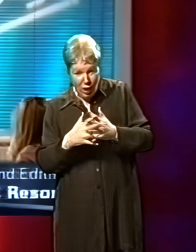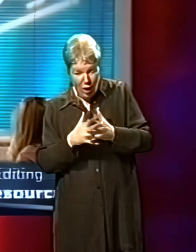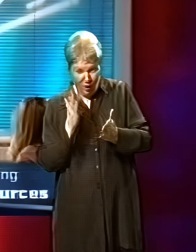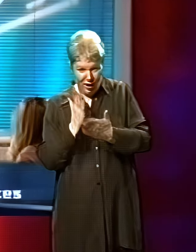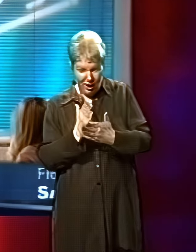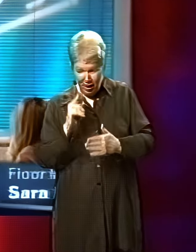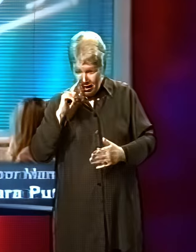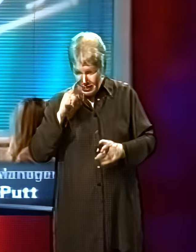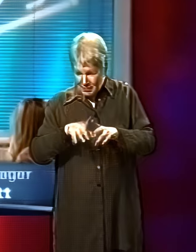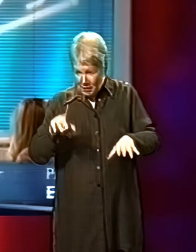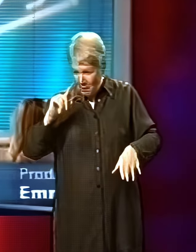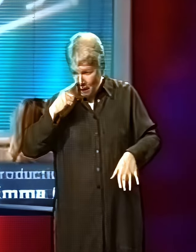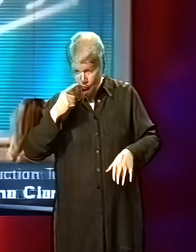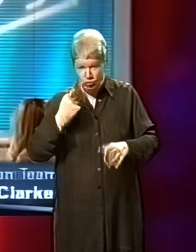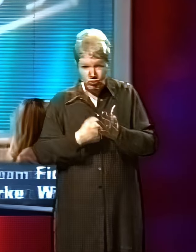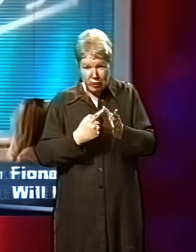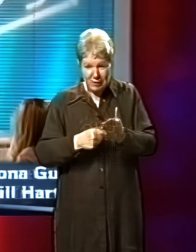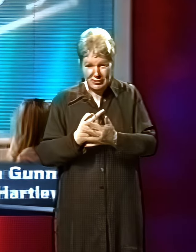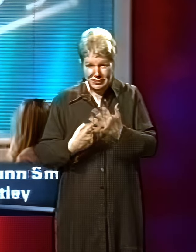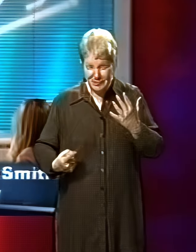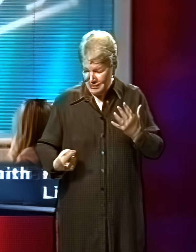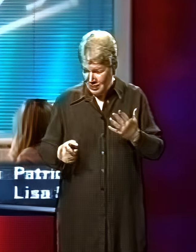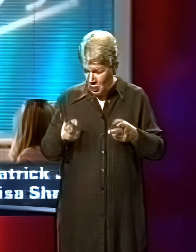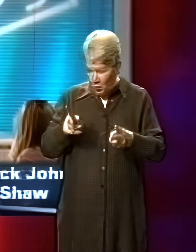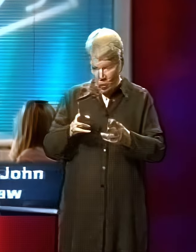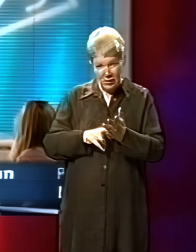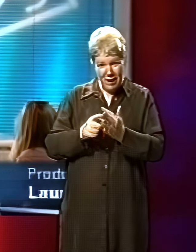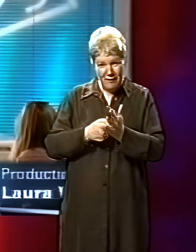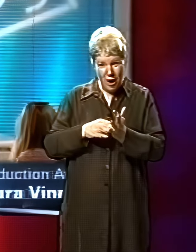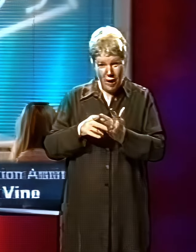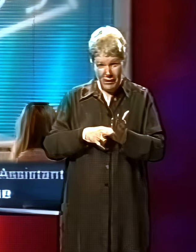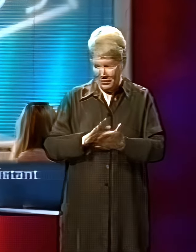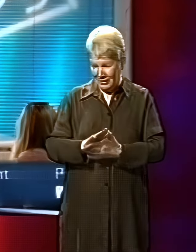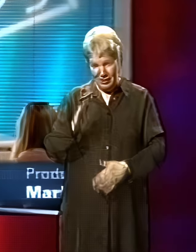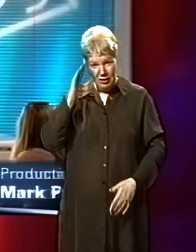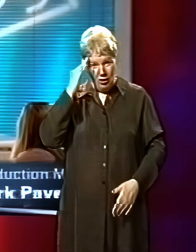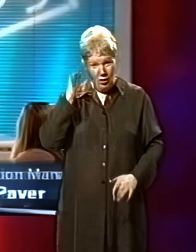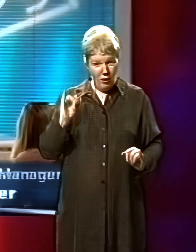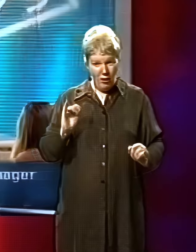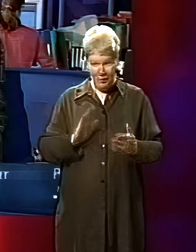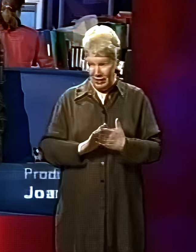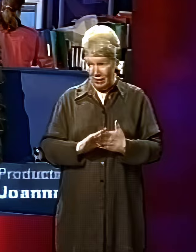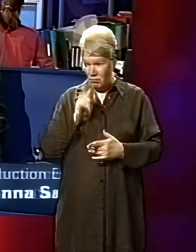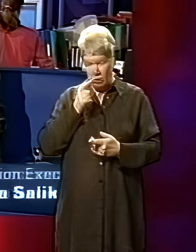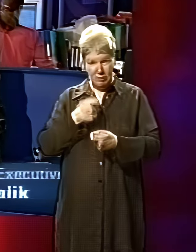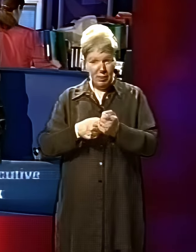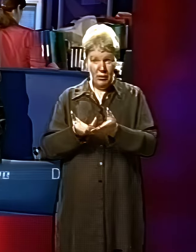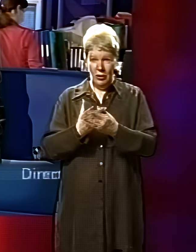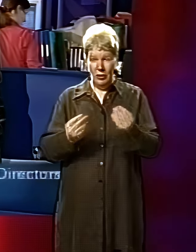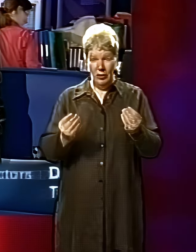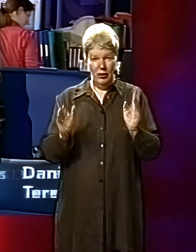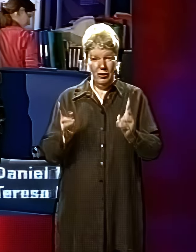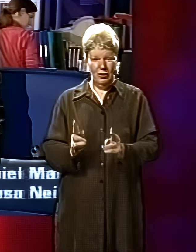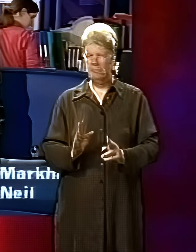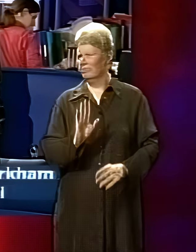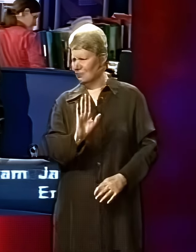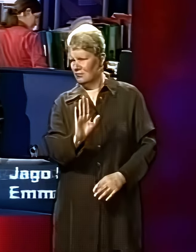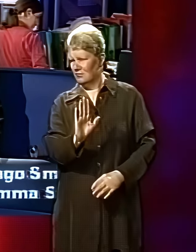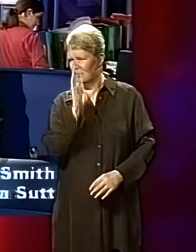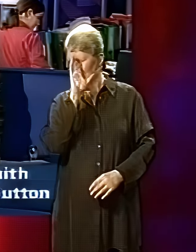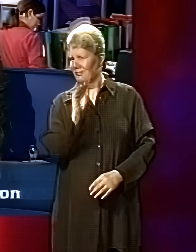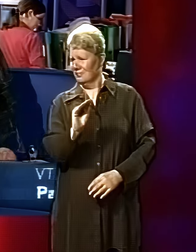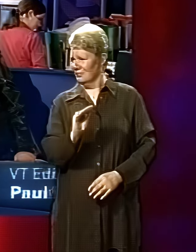relatively uncommon, it's heading for endangered species status, zoologically. It's practically a late sparrow, Kate. Thank you, Nikki. Wildlife on